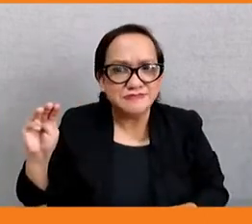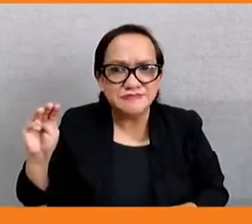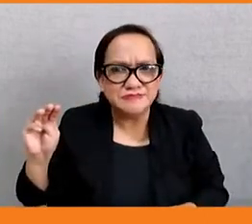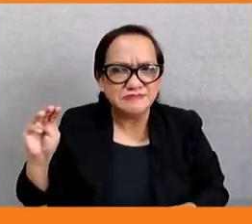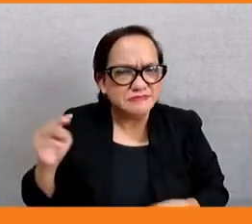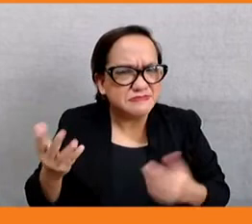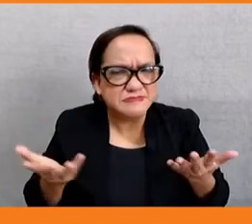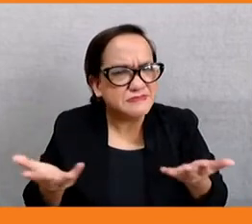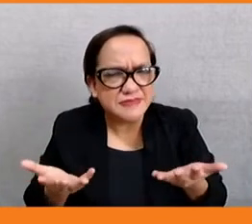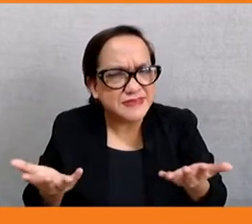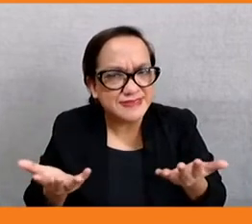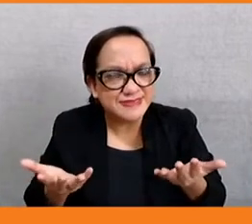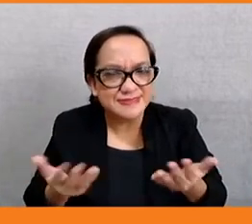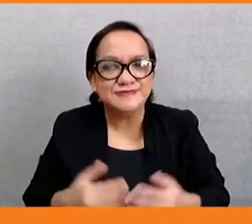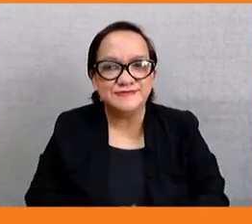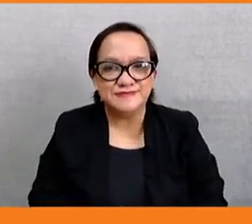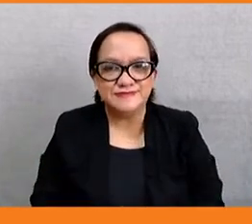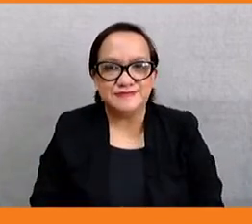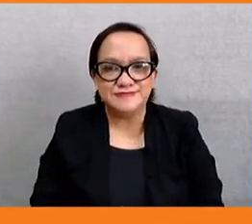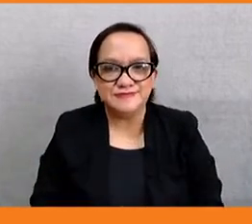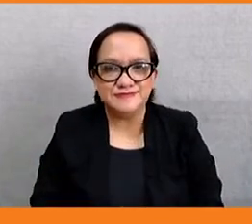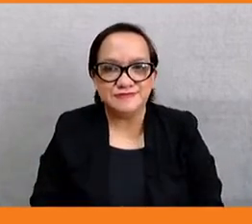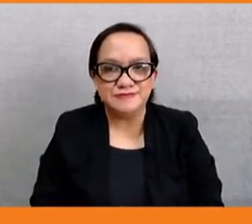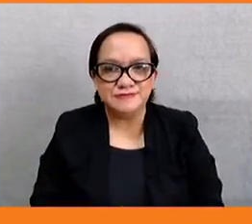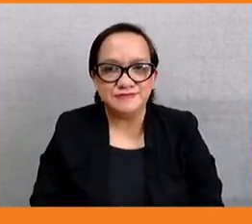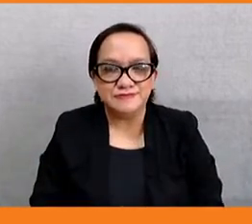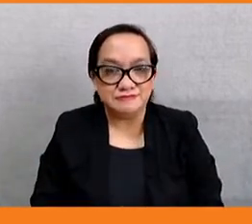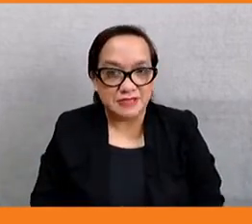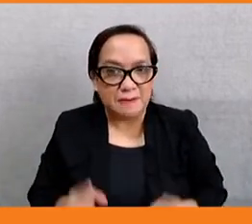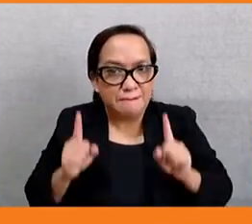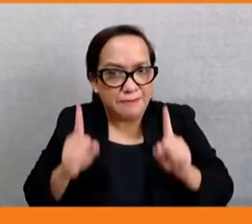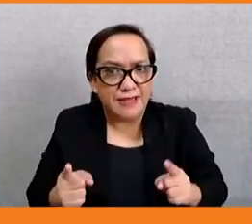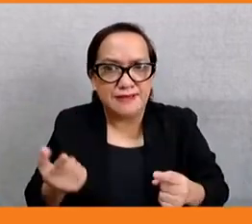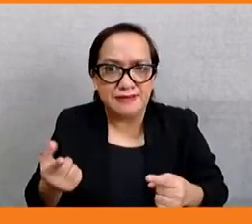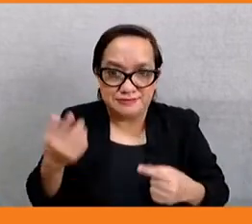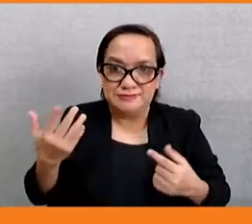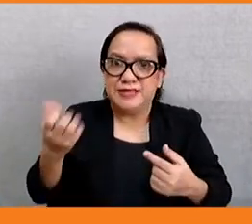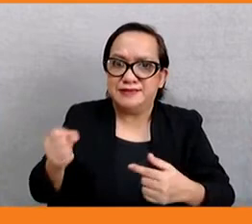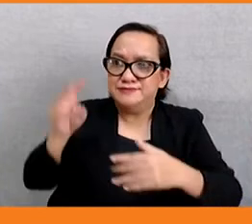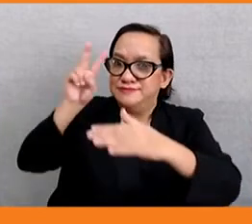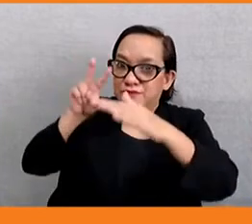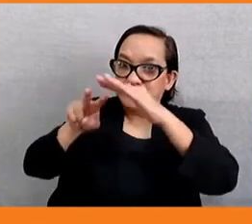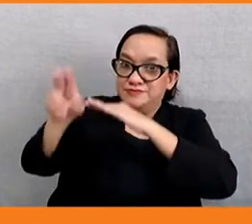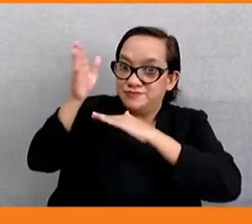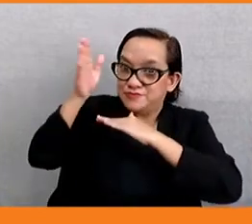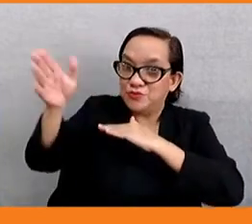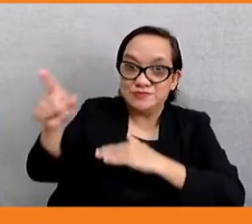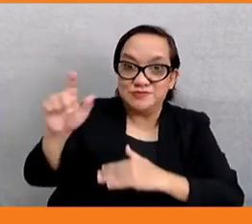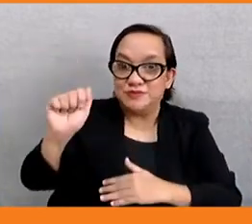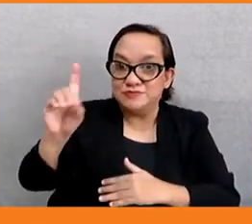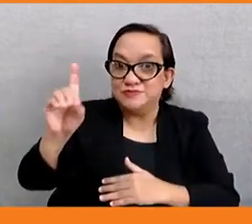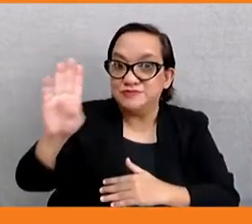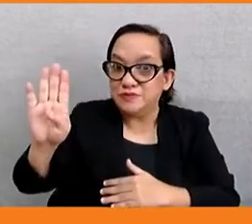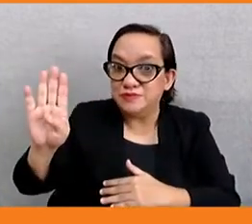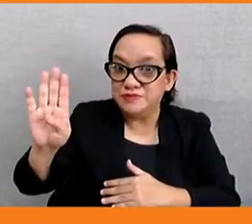role, in my view. And ADB is most happy to support DRM